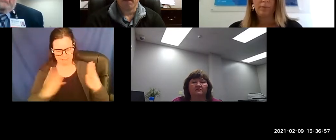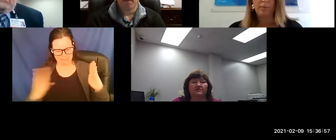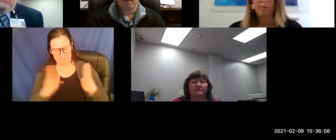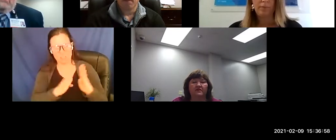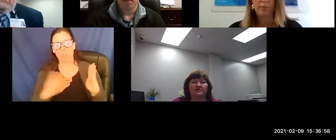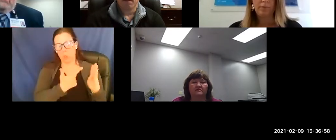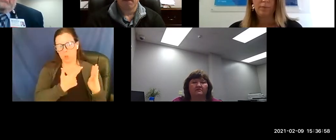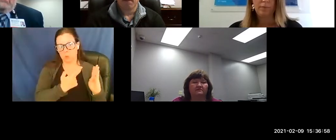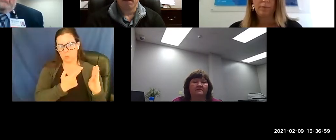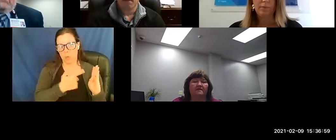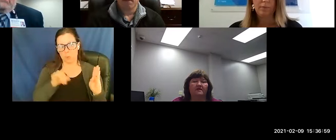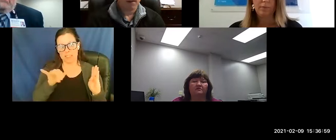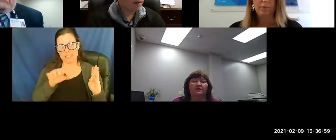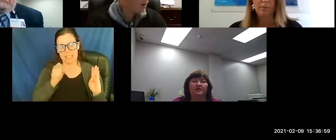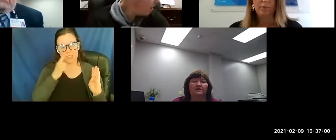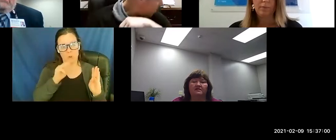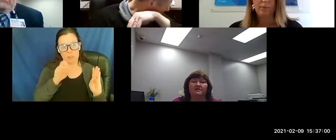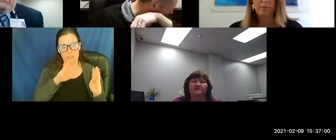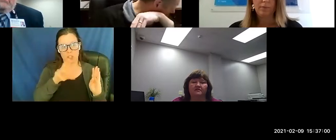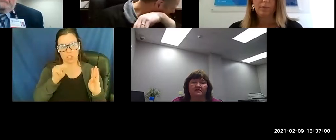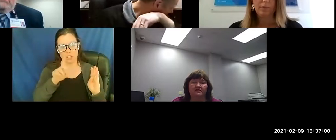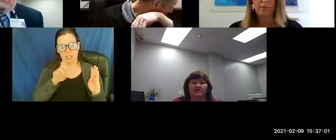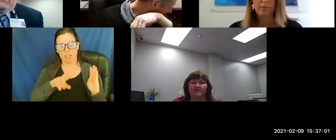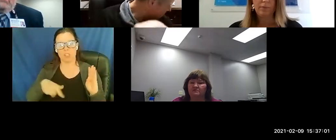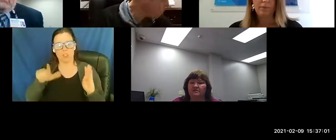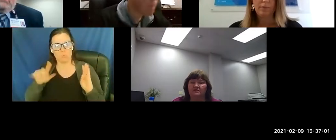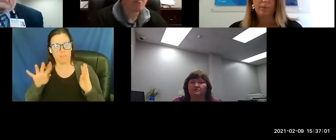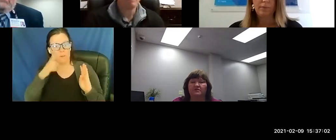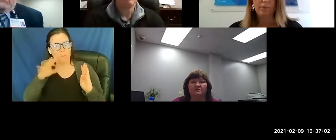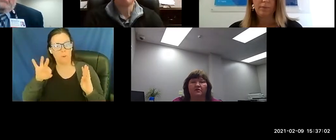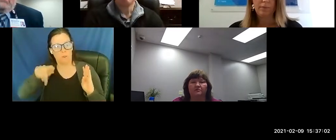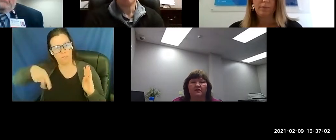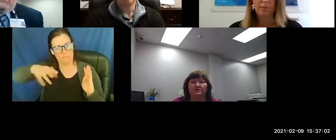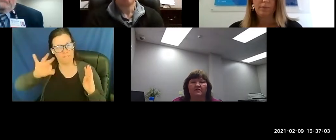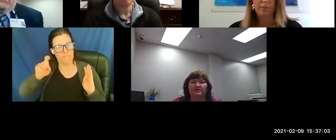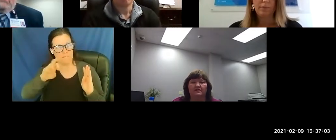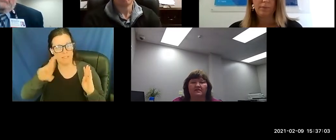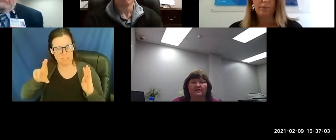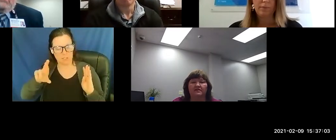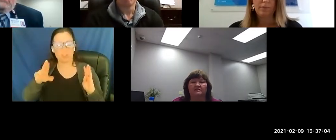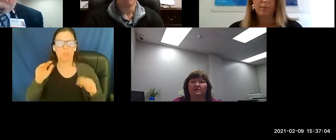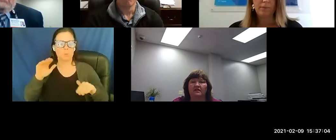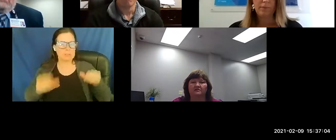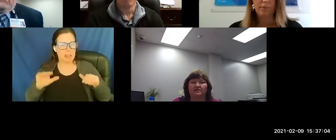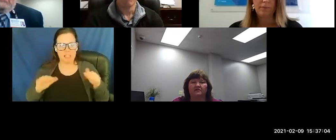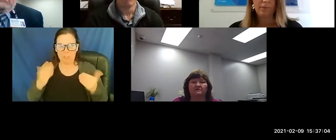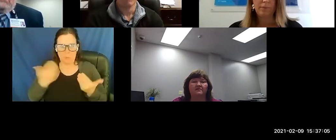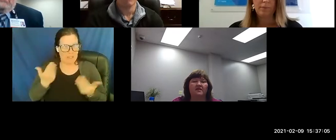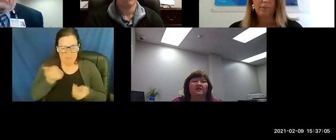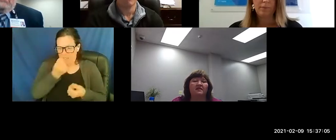days for the Pfizer. We are balancing first and second doses with the small amount of vaccine coming into our